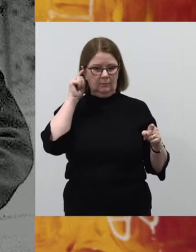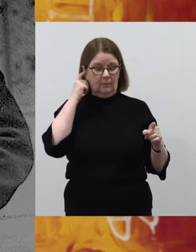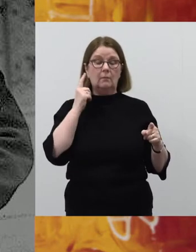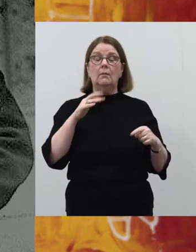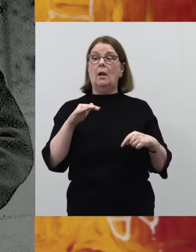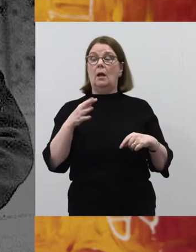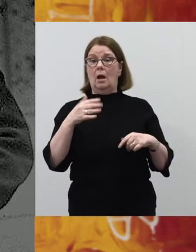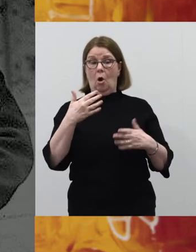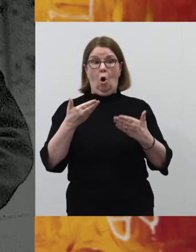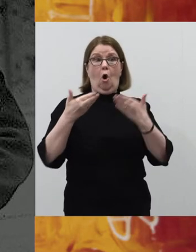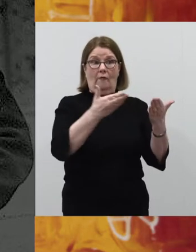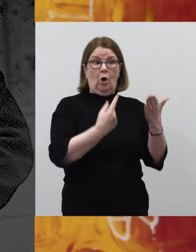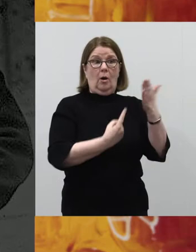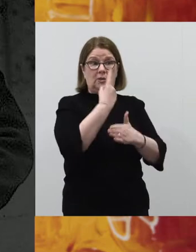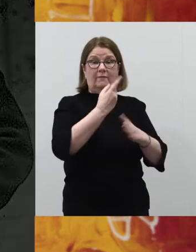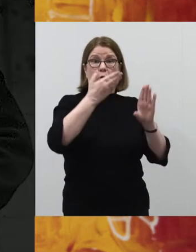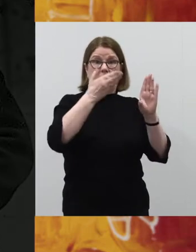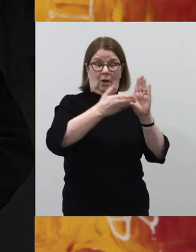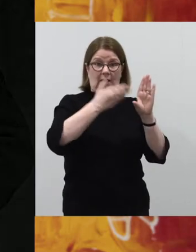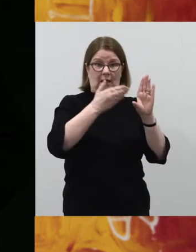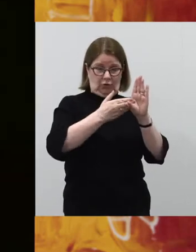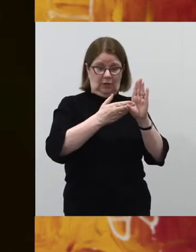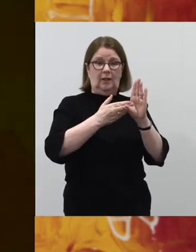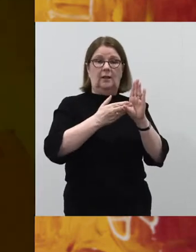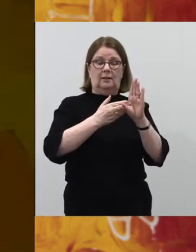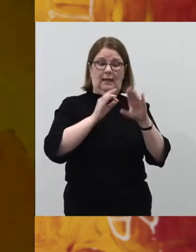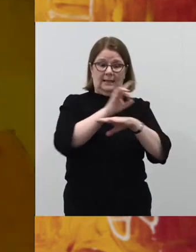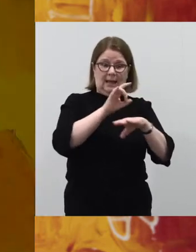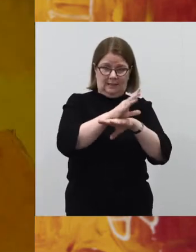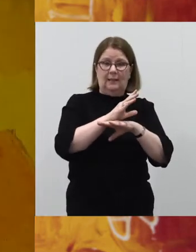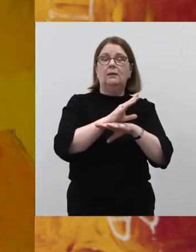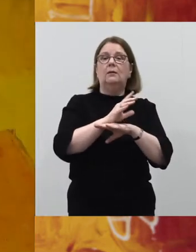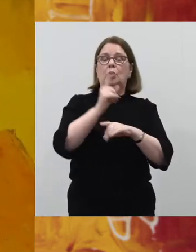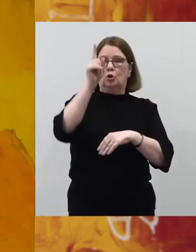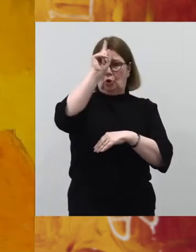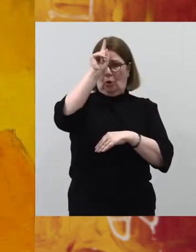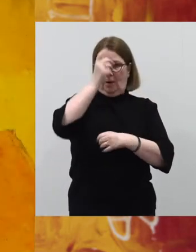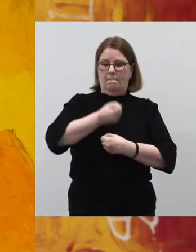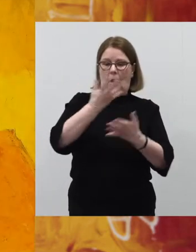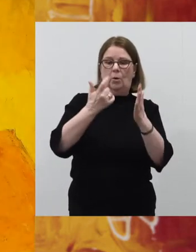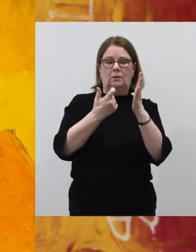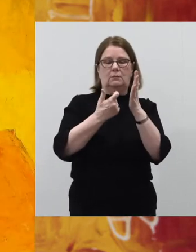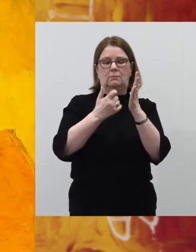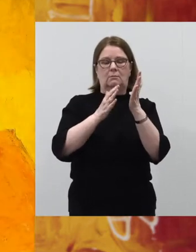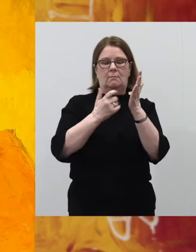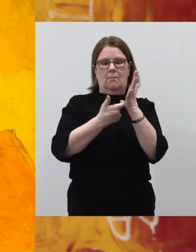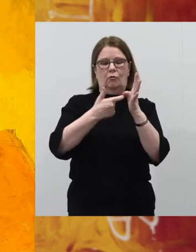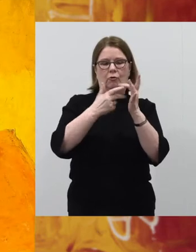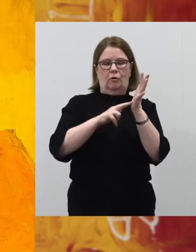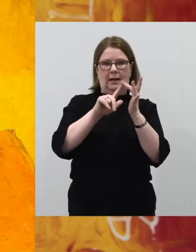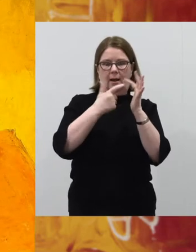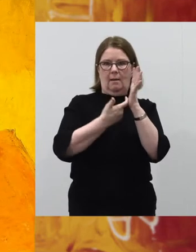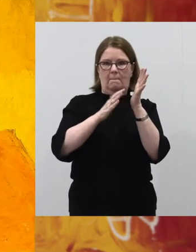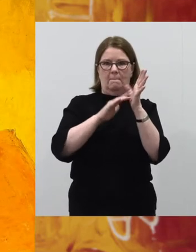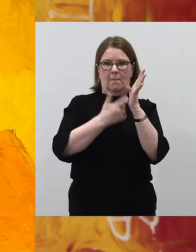The process of confronting the dark side is admittedly both painful and productive, but the romantic myth of artists